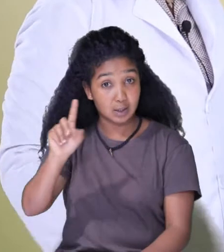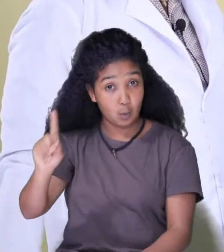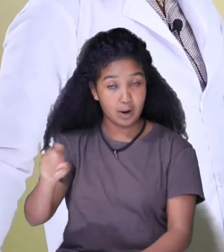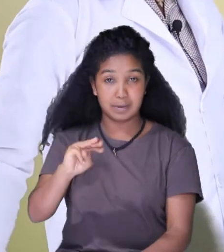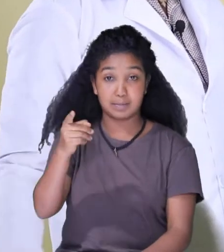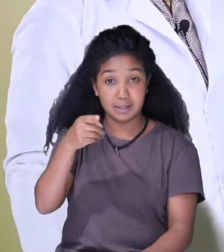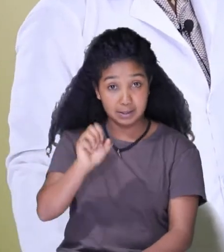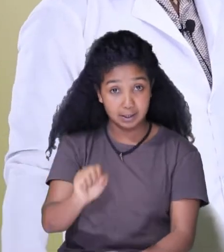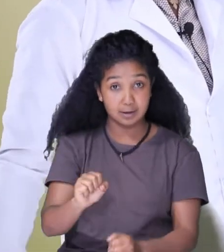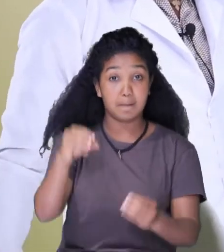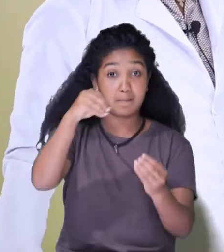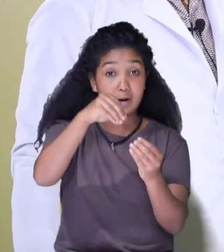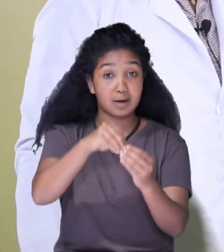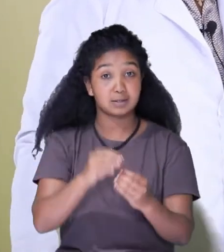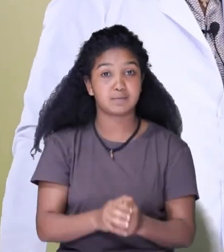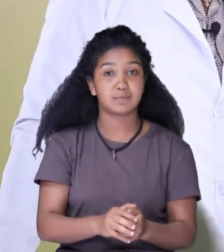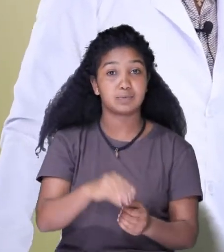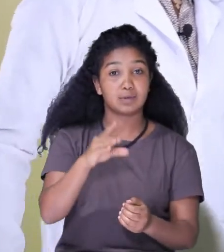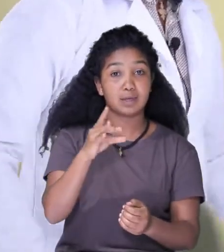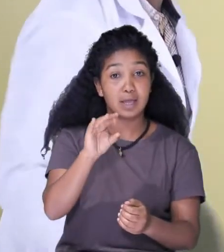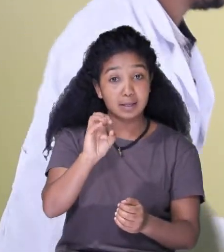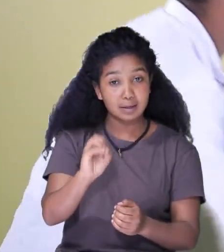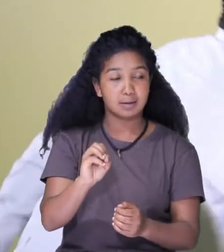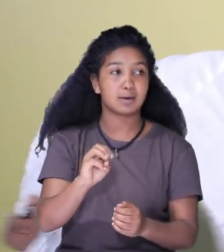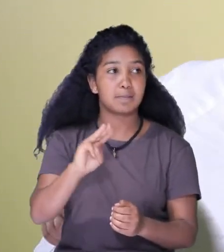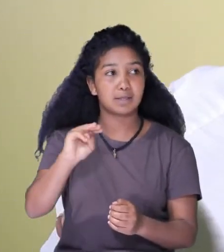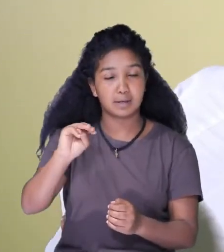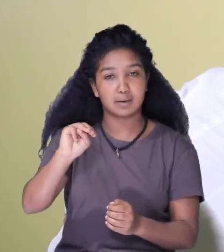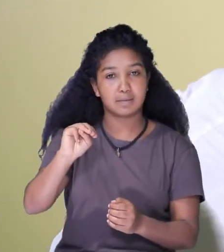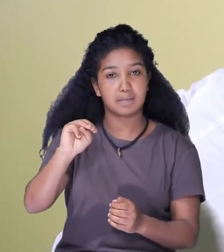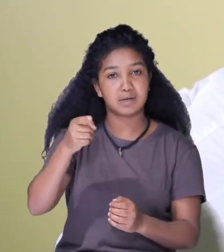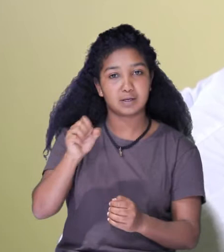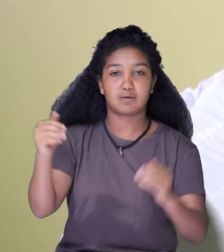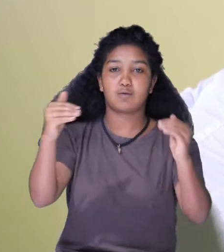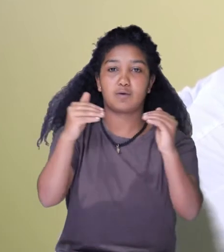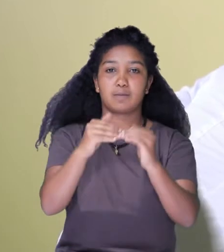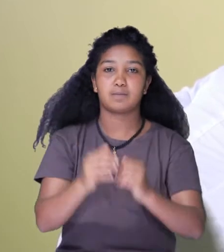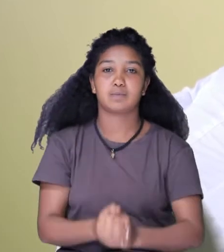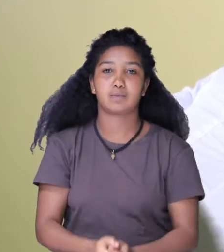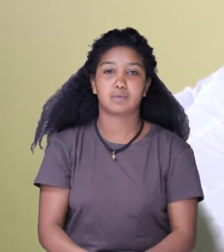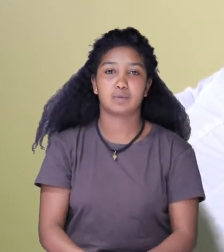331 meter per second plus 18 meter per second is equal to